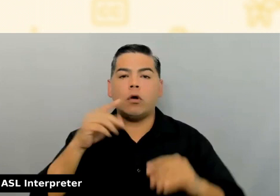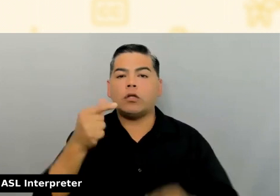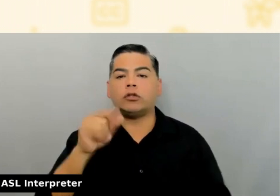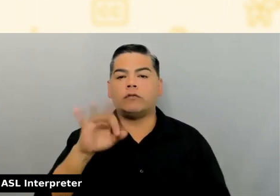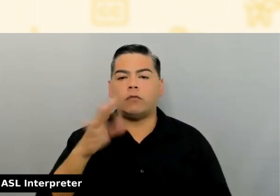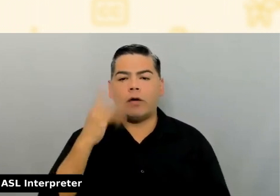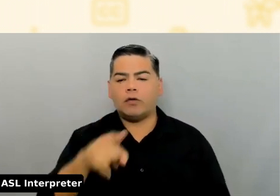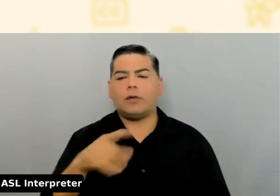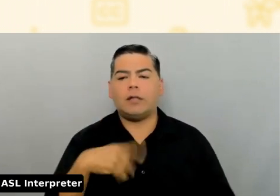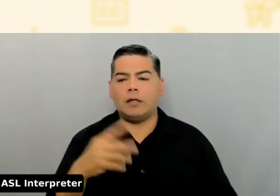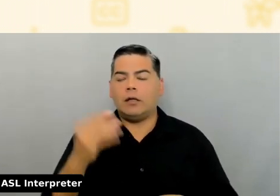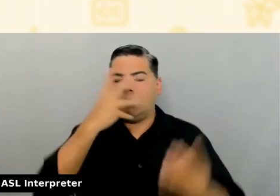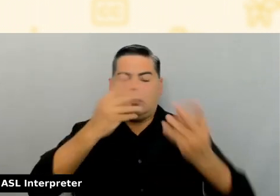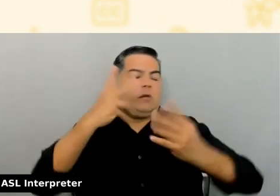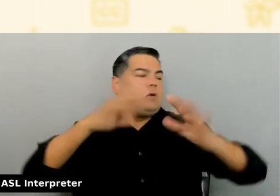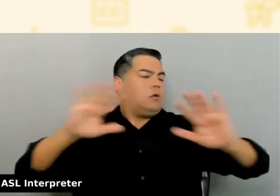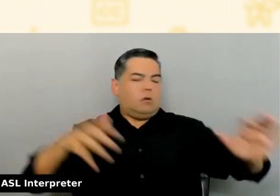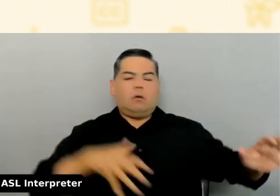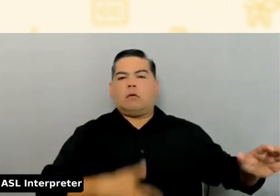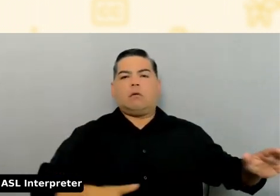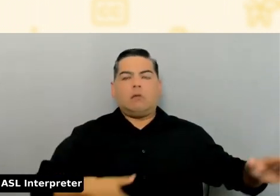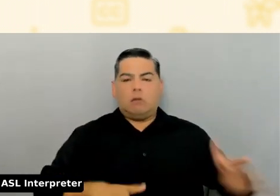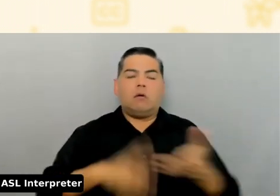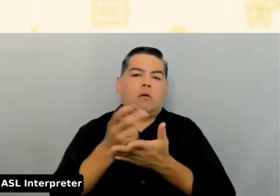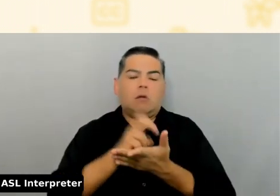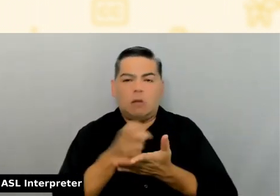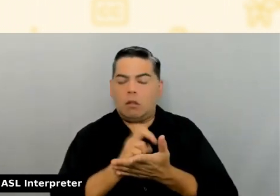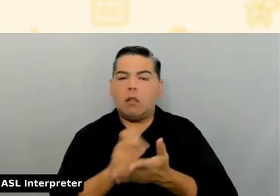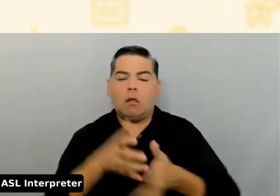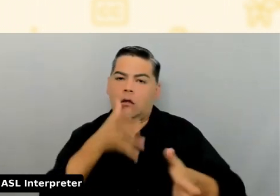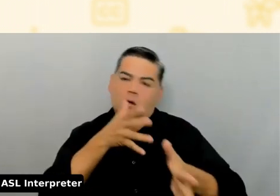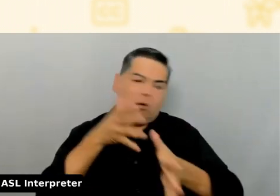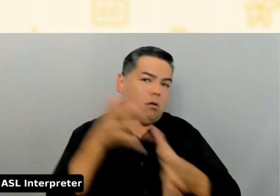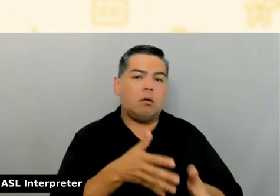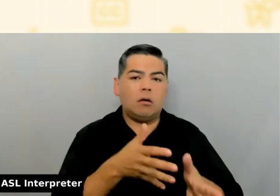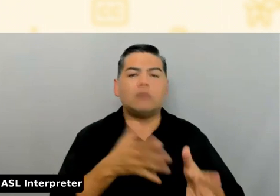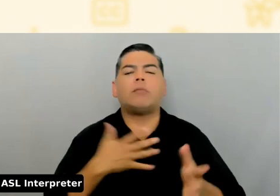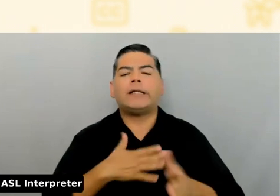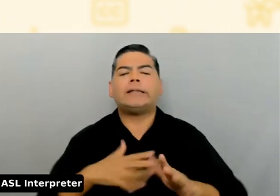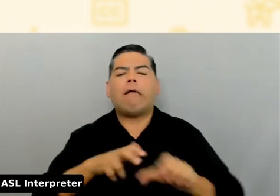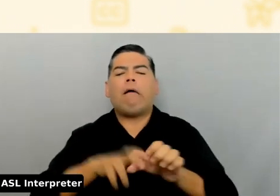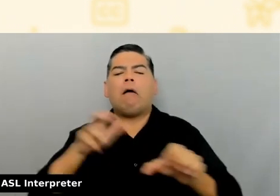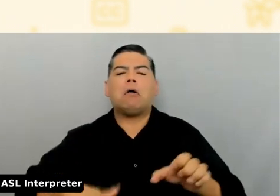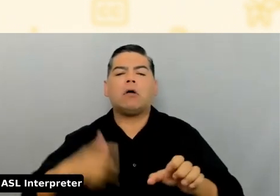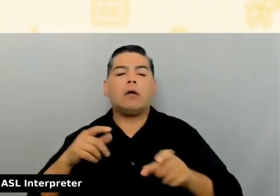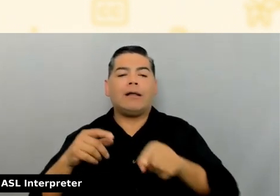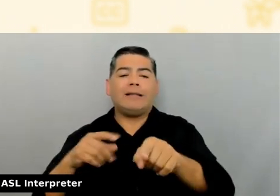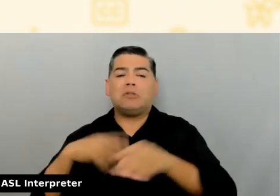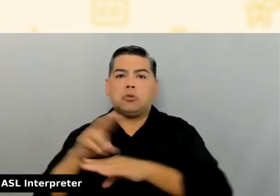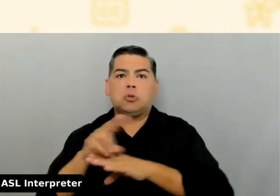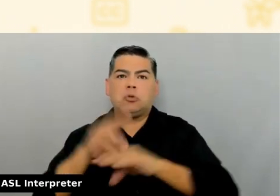reactions, nausea, vomiting, even seizures. So avoid using any type of flashing